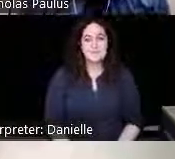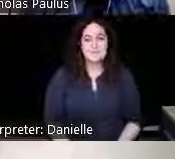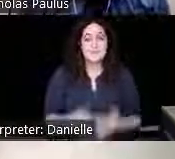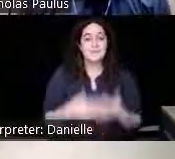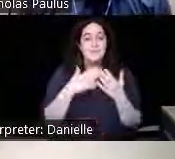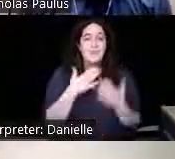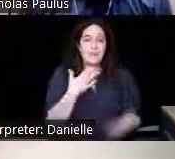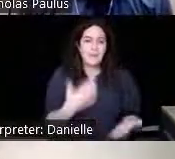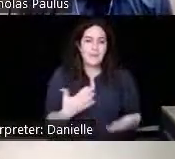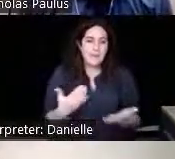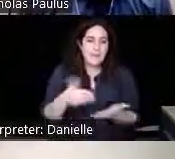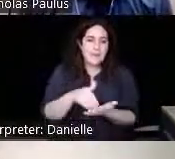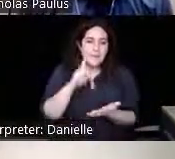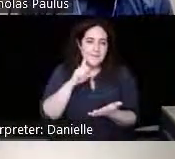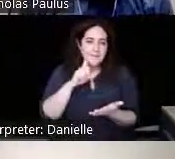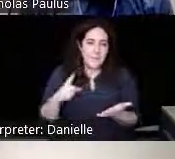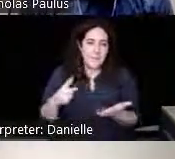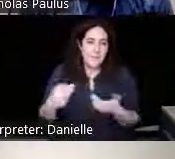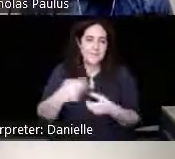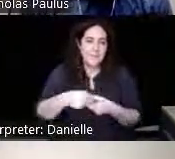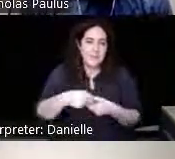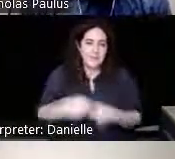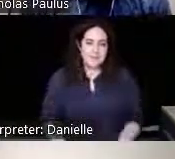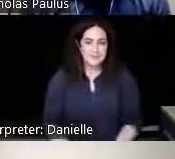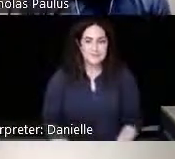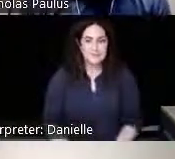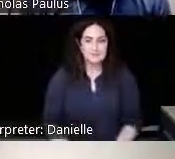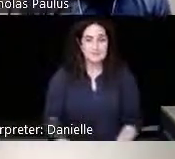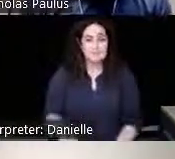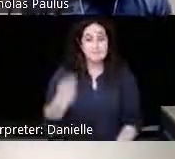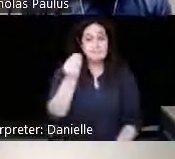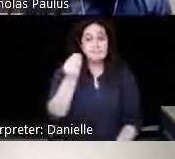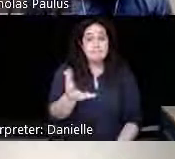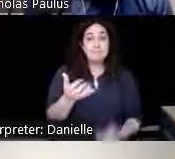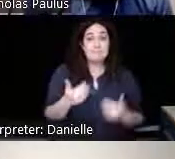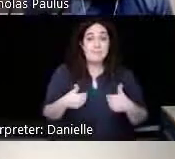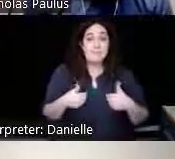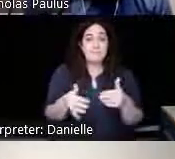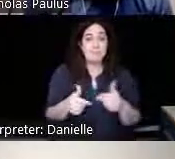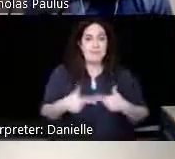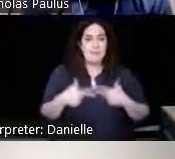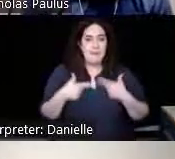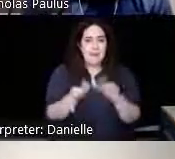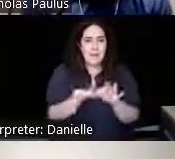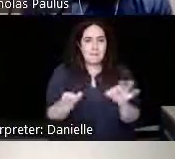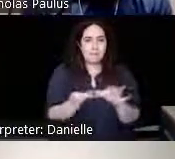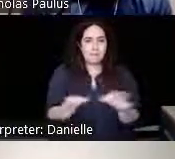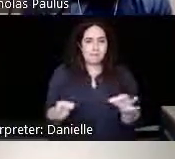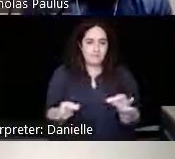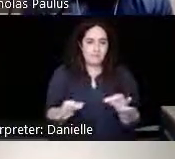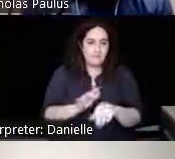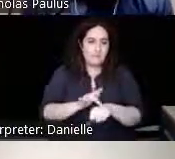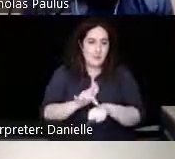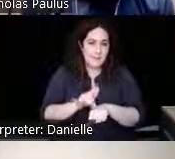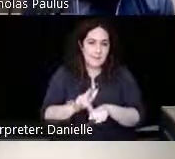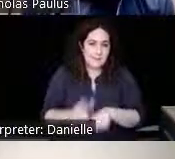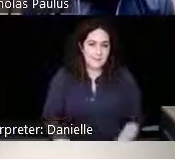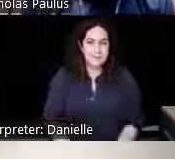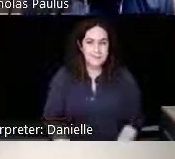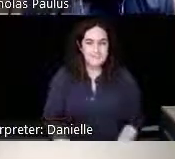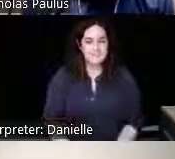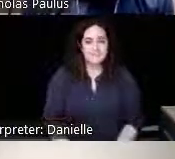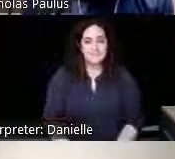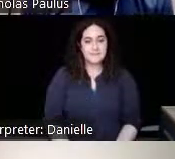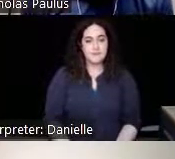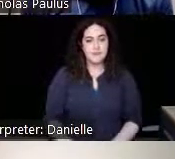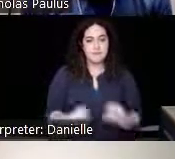again. The caption feature will be going with this presentation, so you